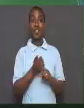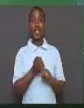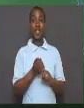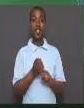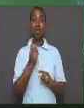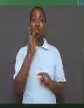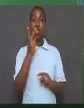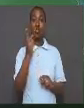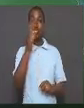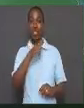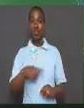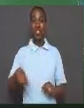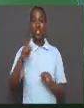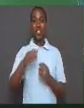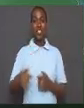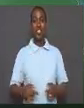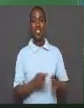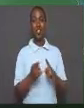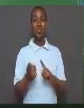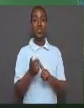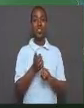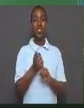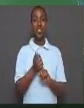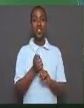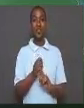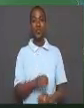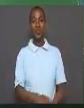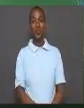systems, including how they connect.